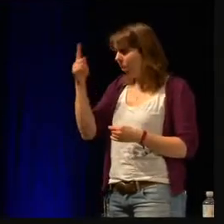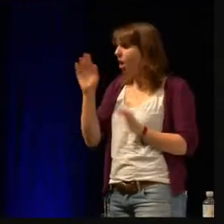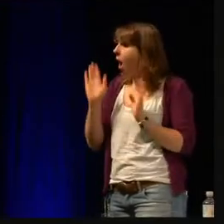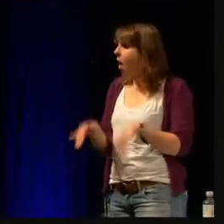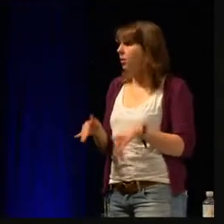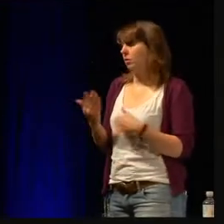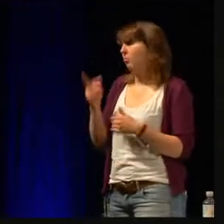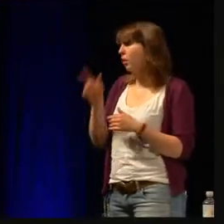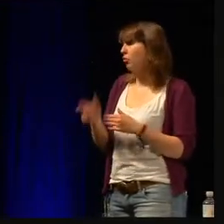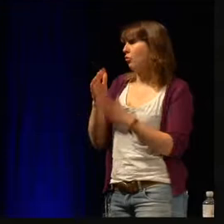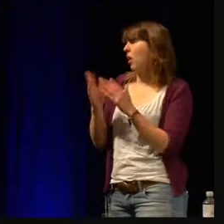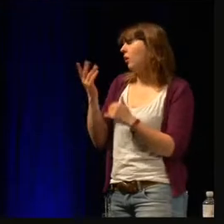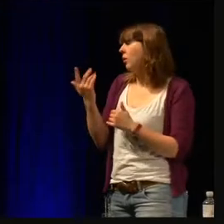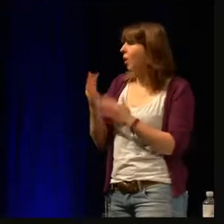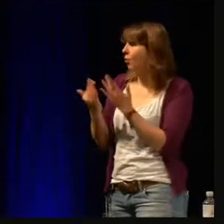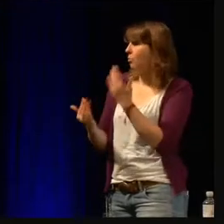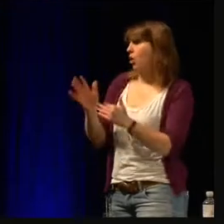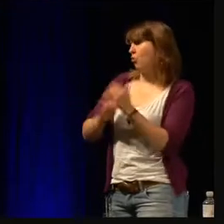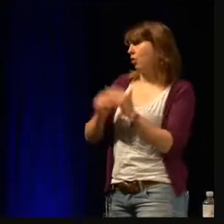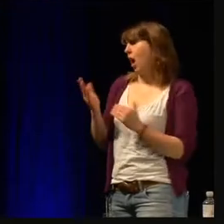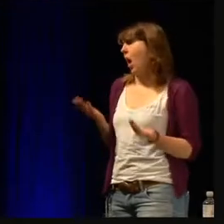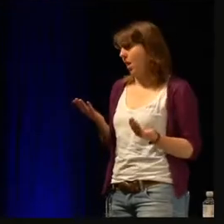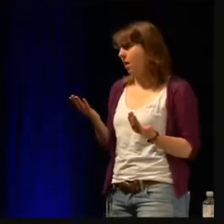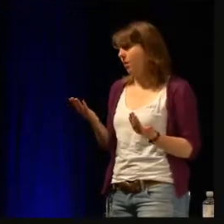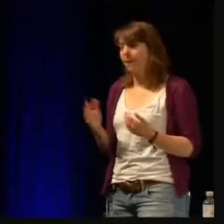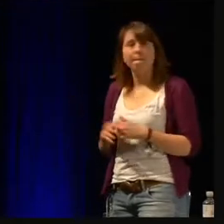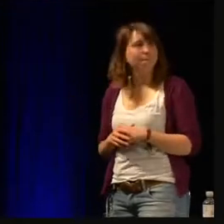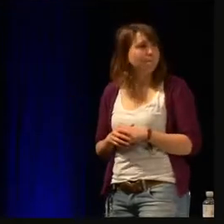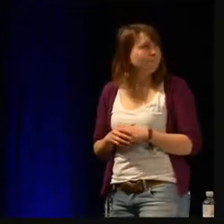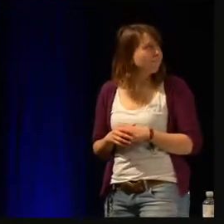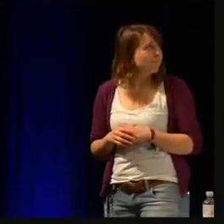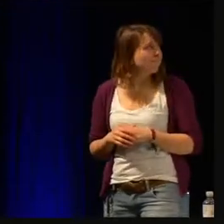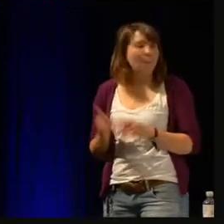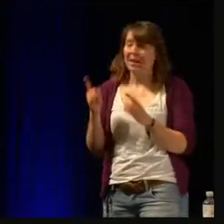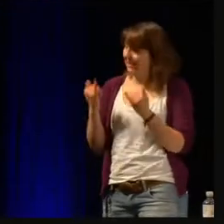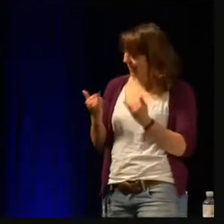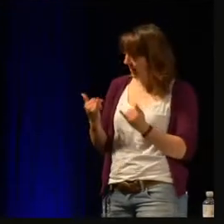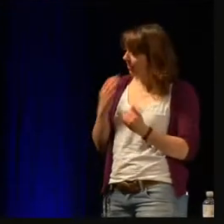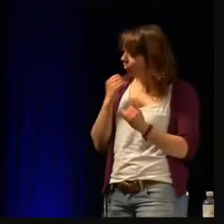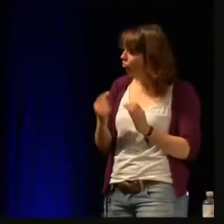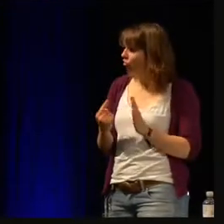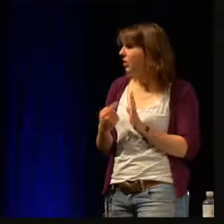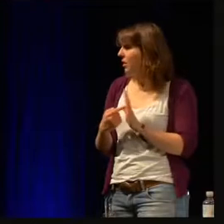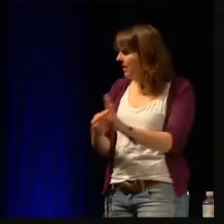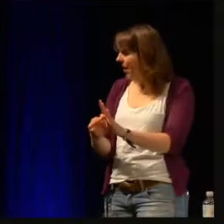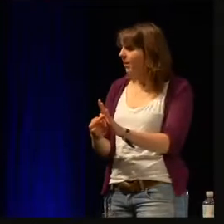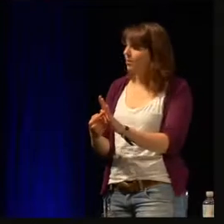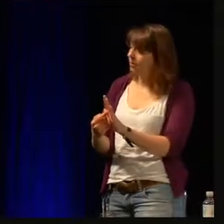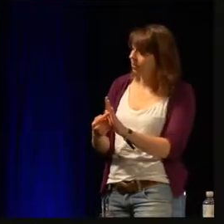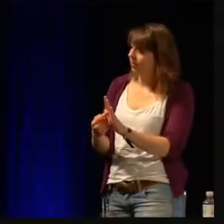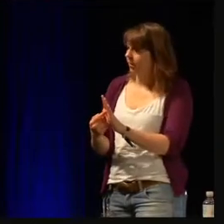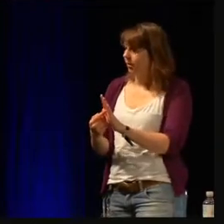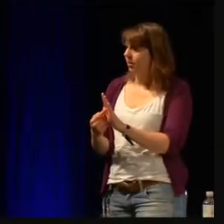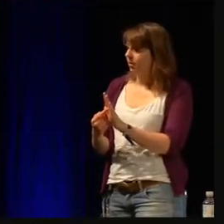And we've also seen that they don't necessarily actually deliver what is being put into them in terms